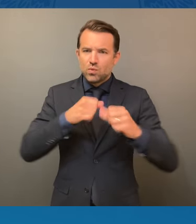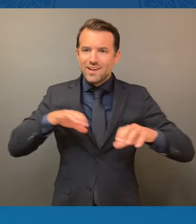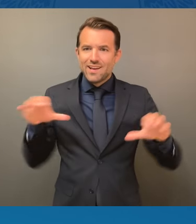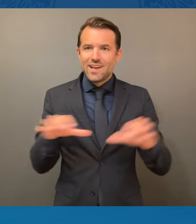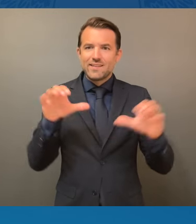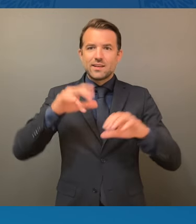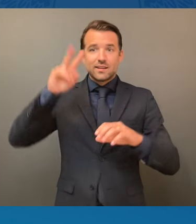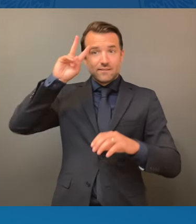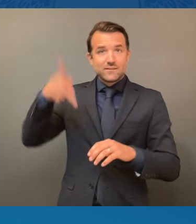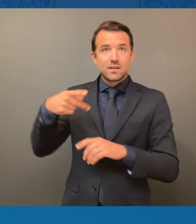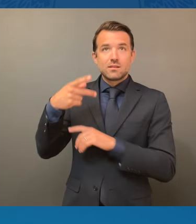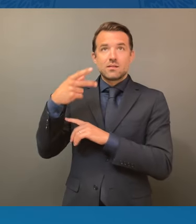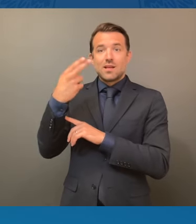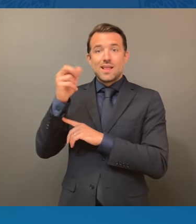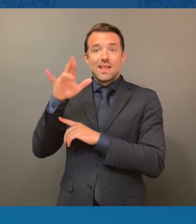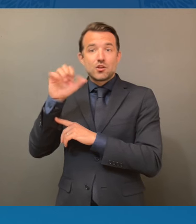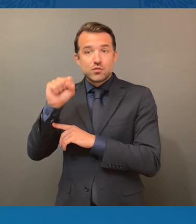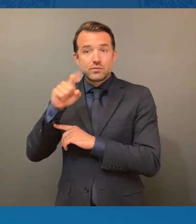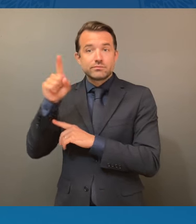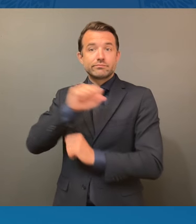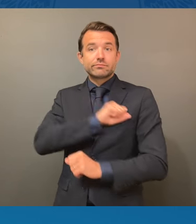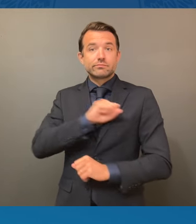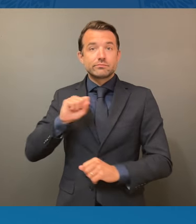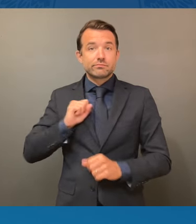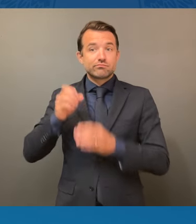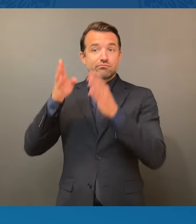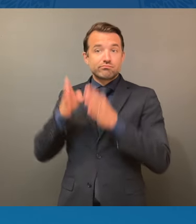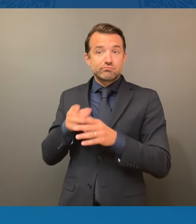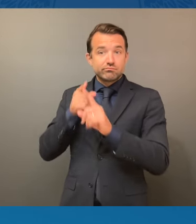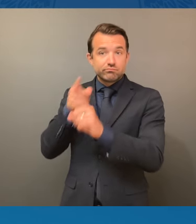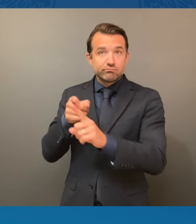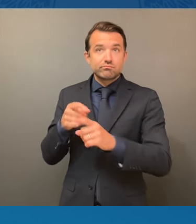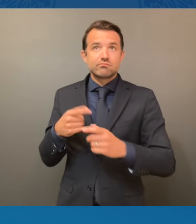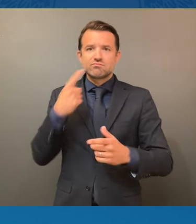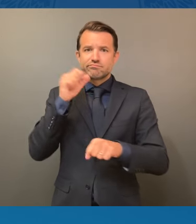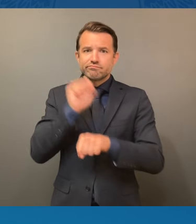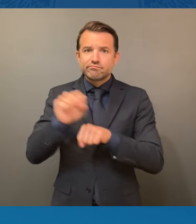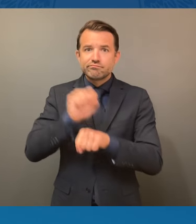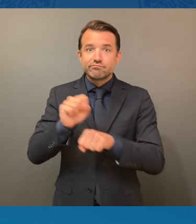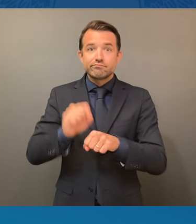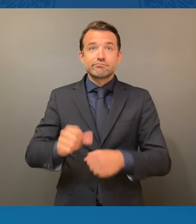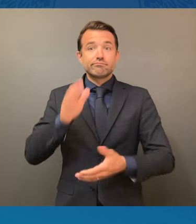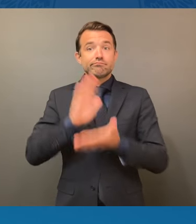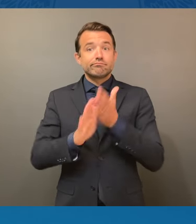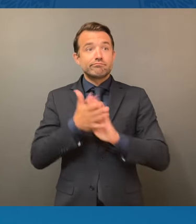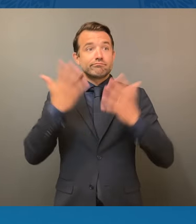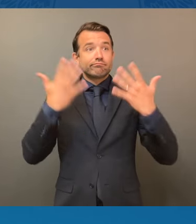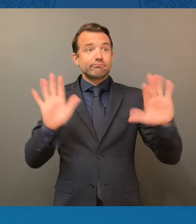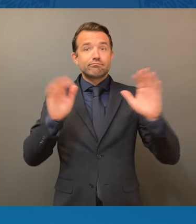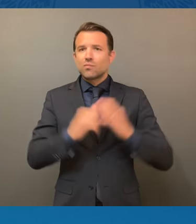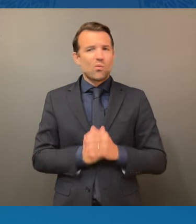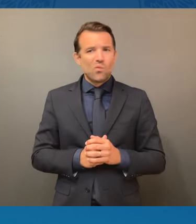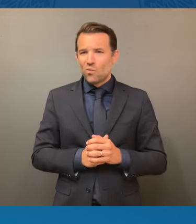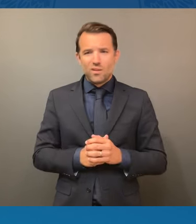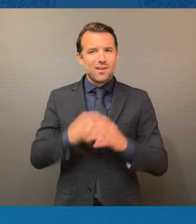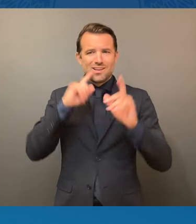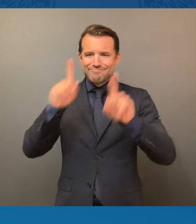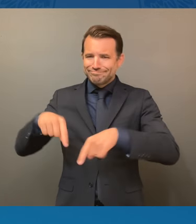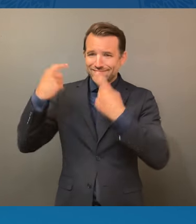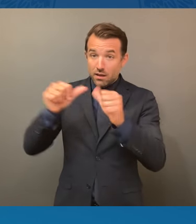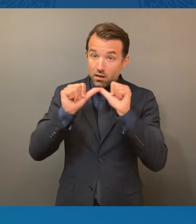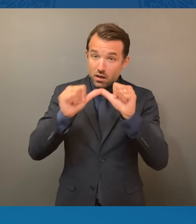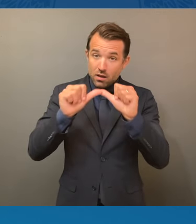Senate. Since taking office, the Biden-Harris administration has made maternal health care a top priority. In